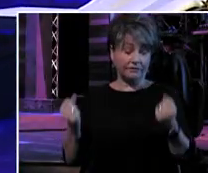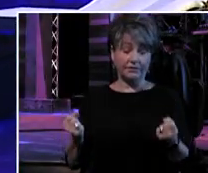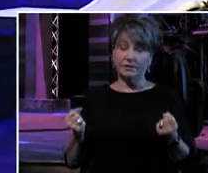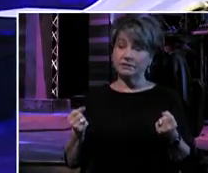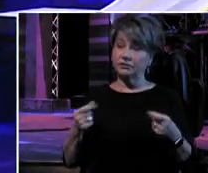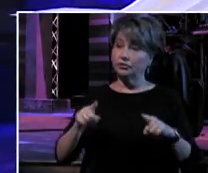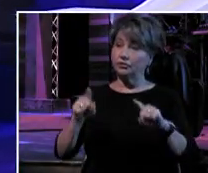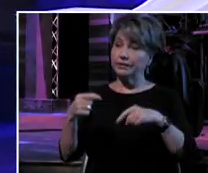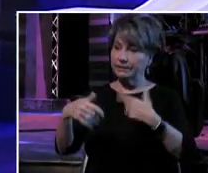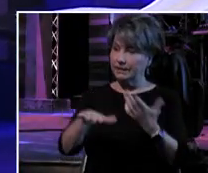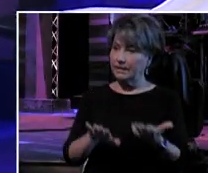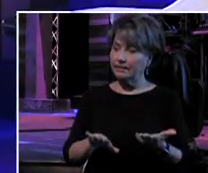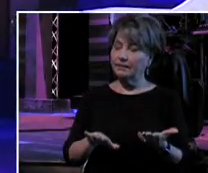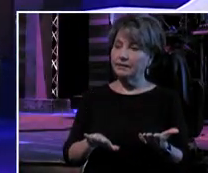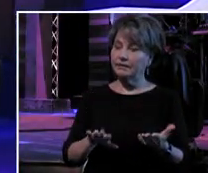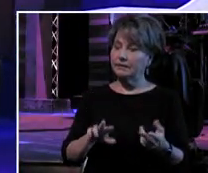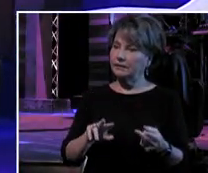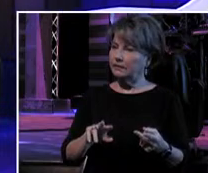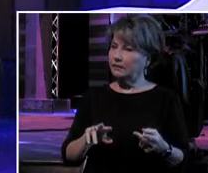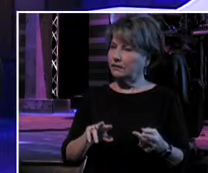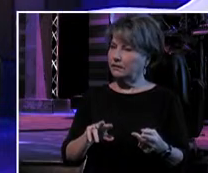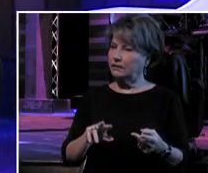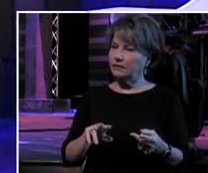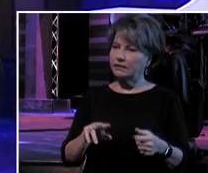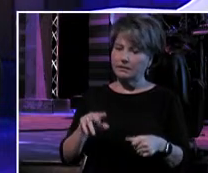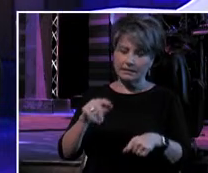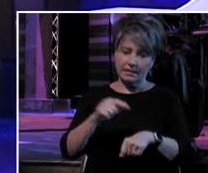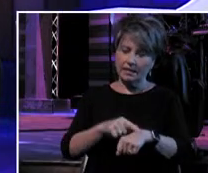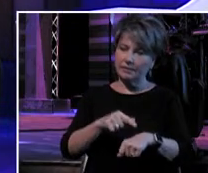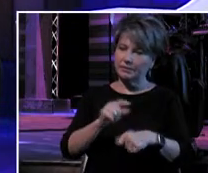death, that the second you die,